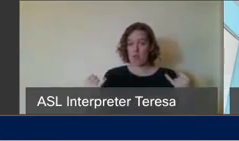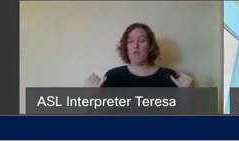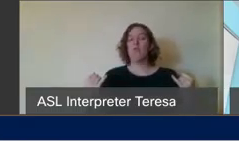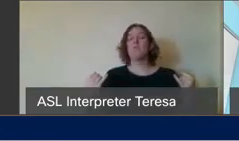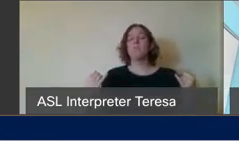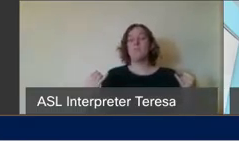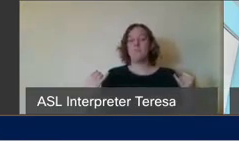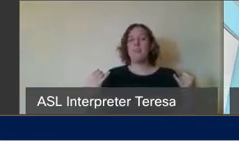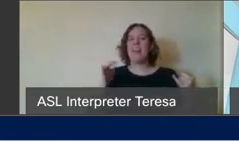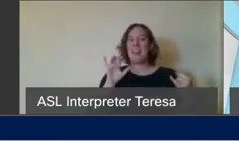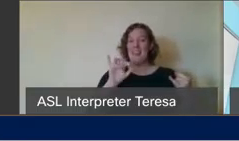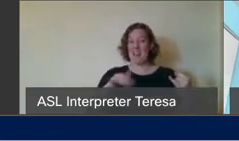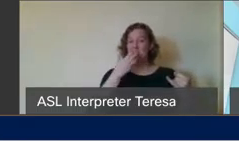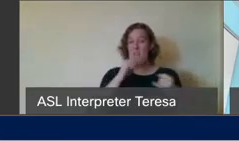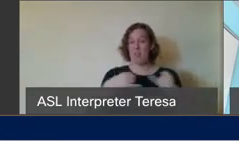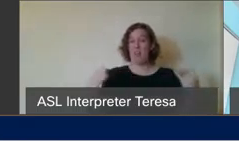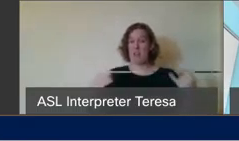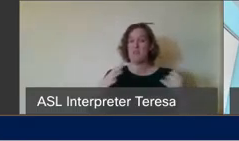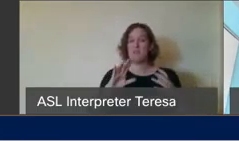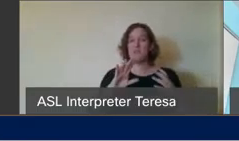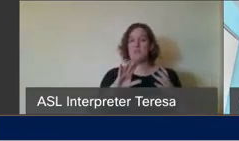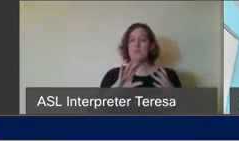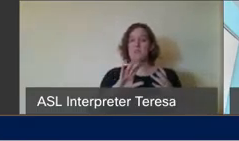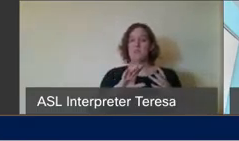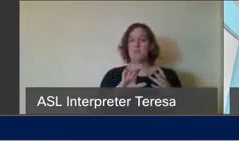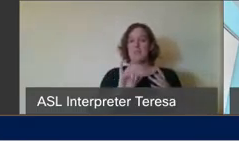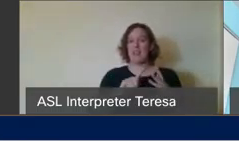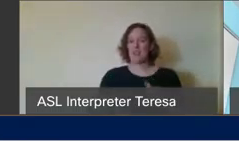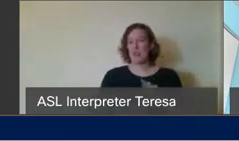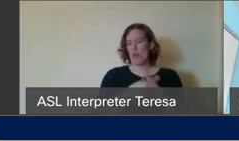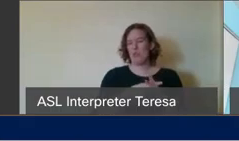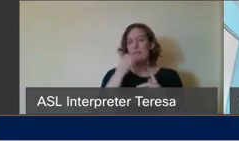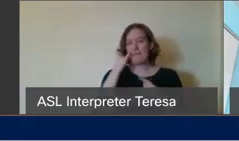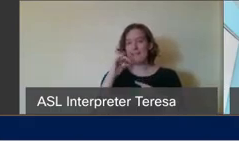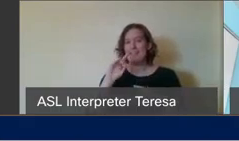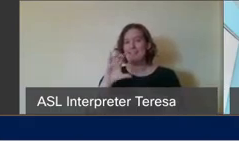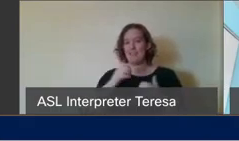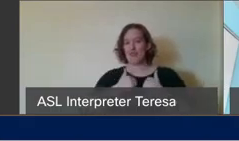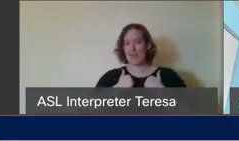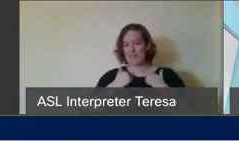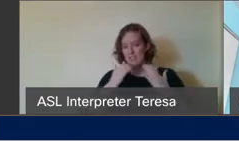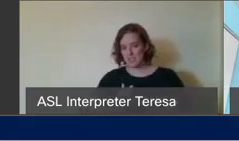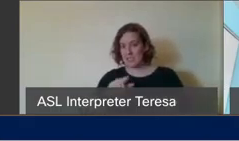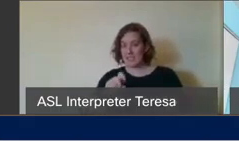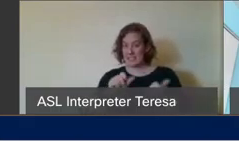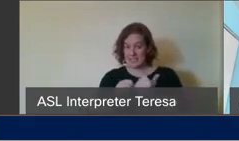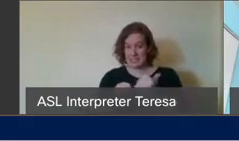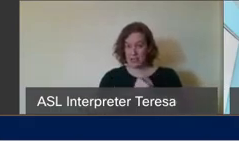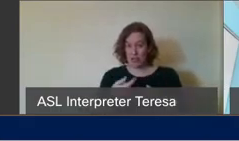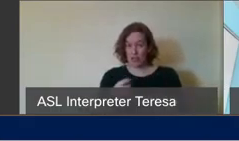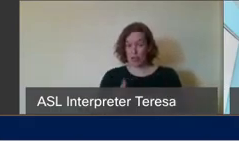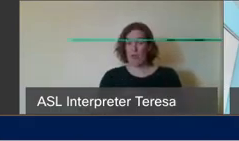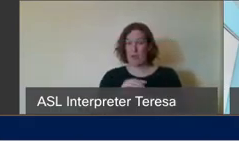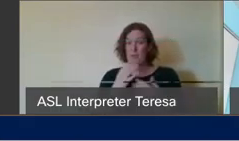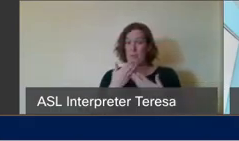That hotline was initiated so that if DC residents needed assistance during the public